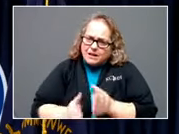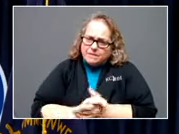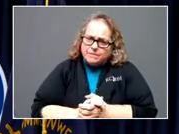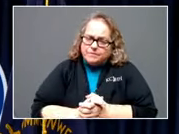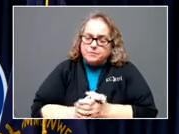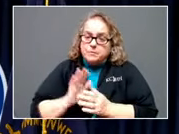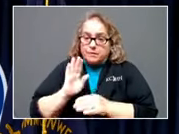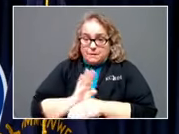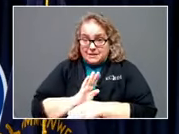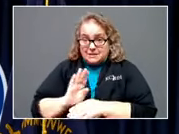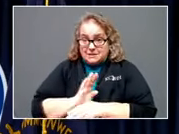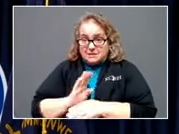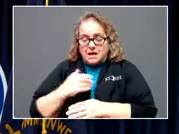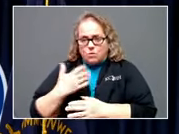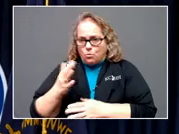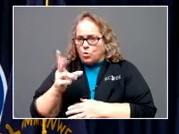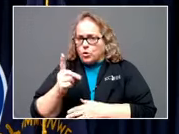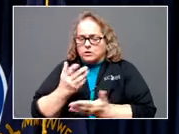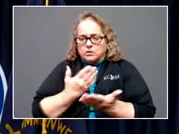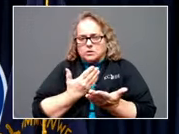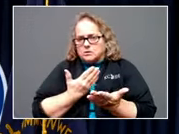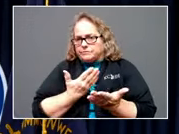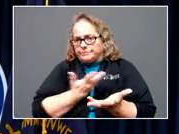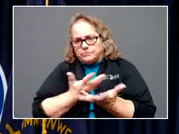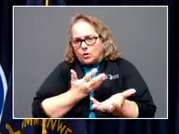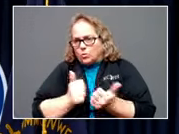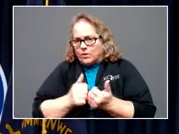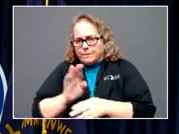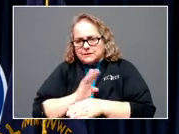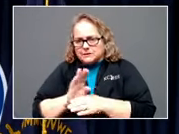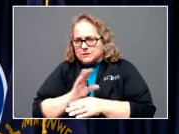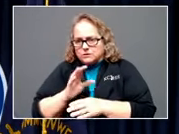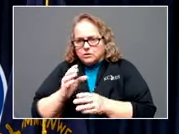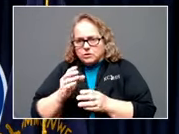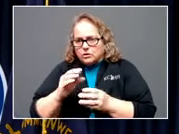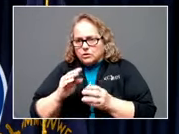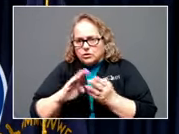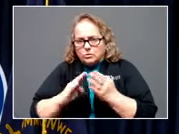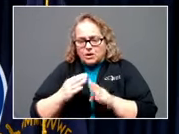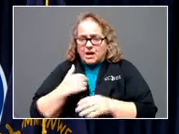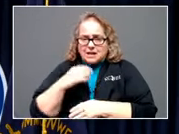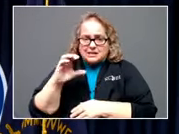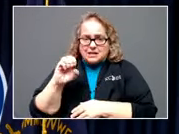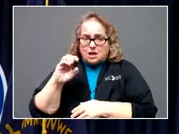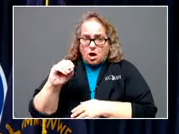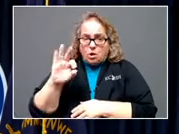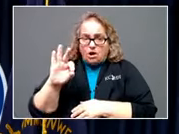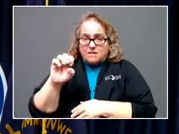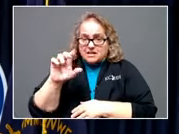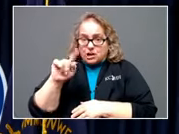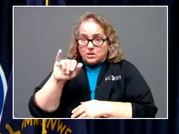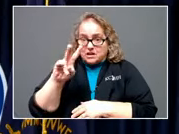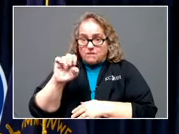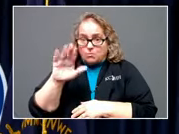have talks with the business community. I, as the CEO of the executive branch of state government, am going to continue to